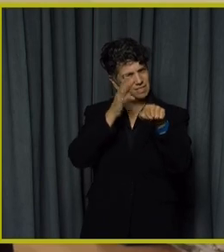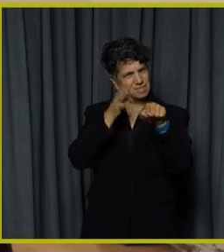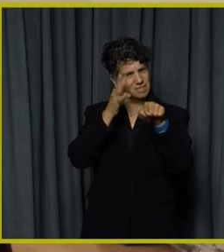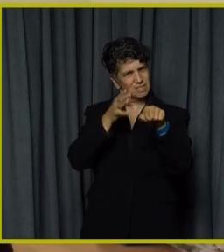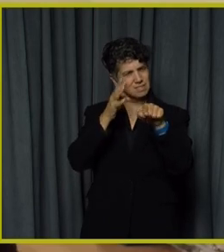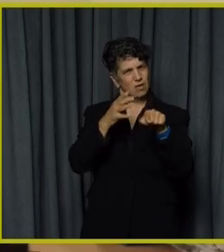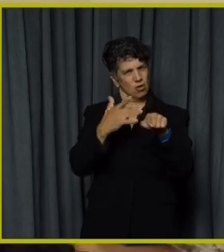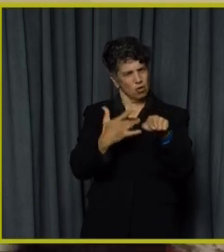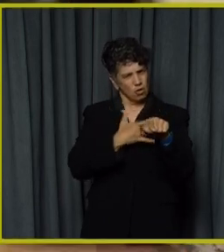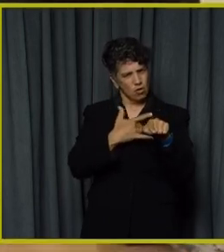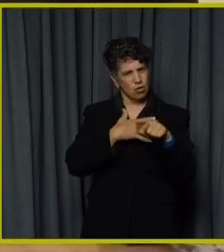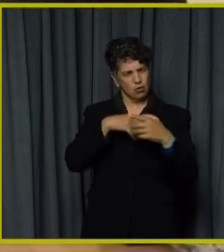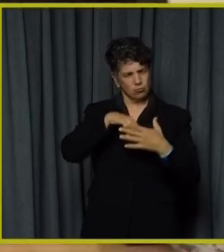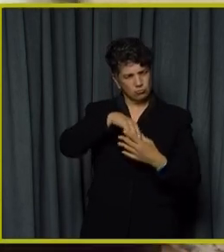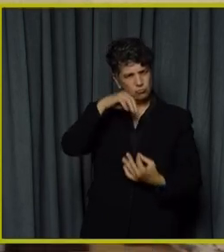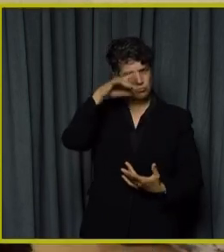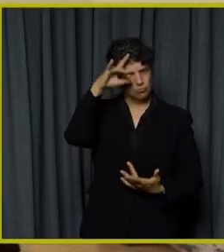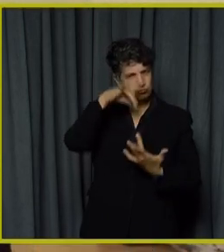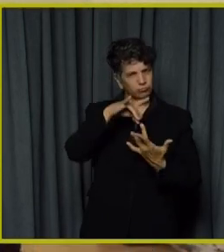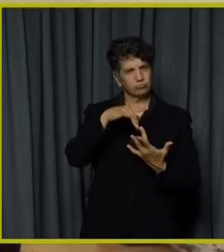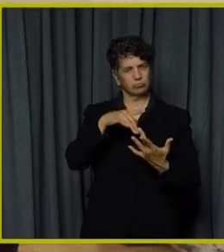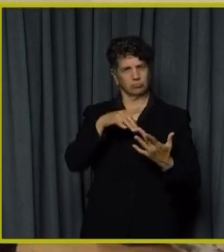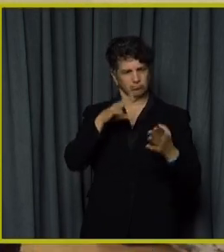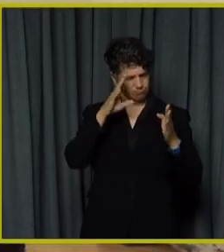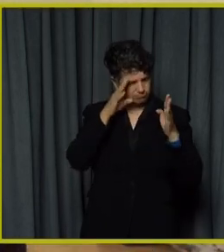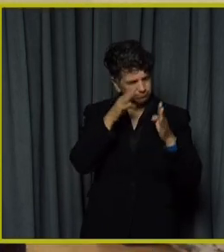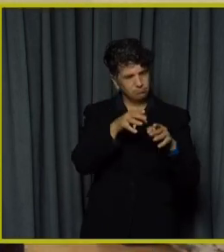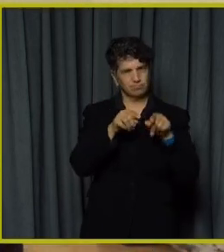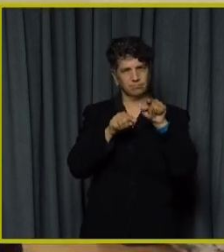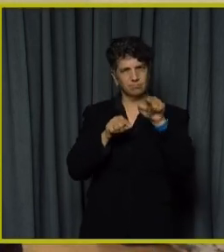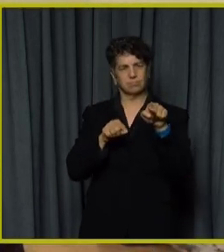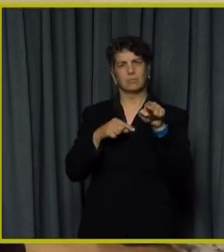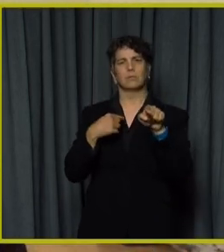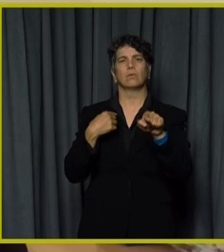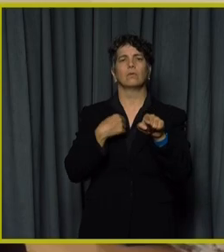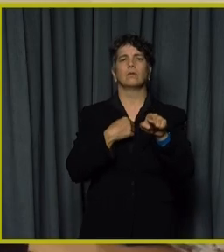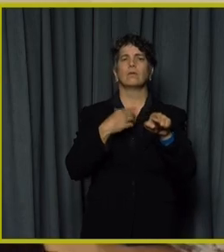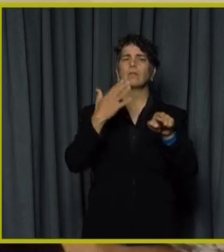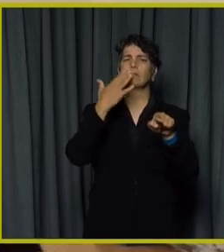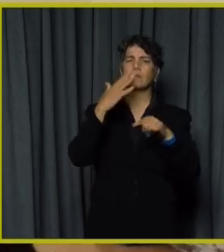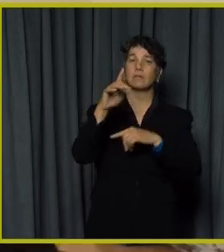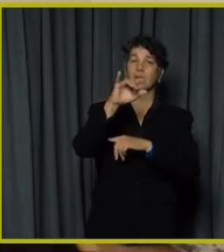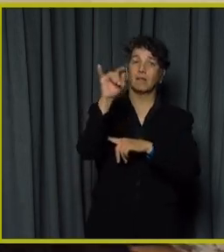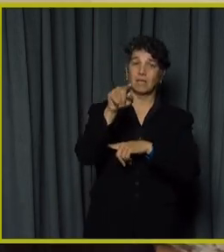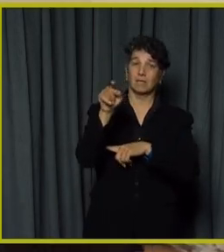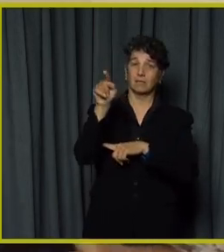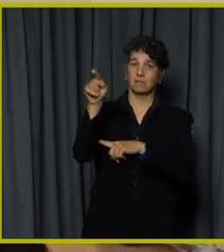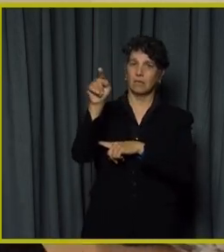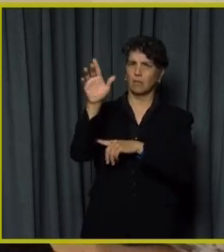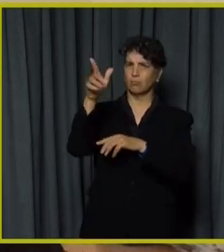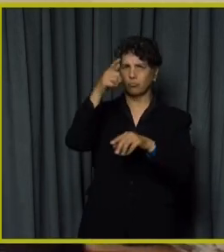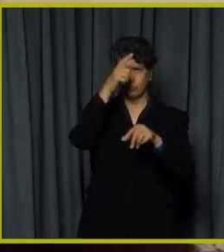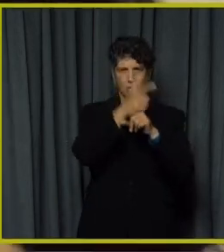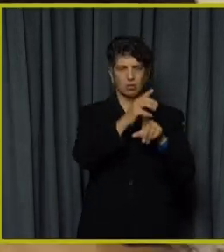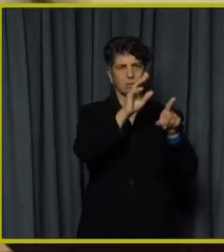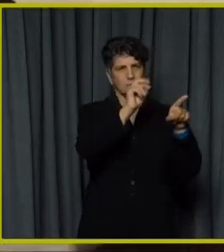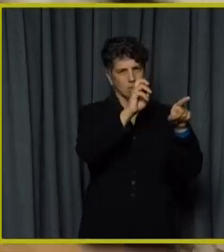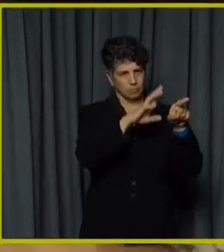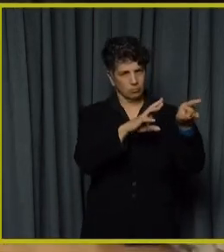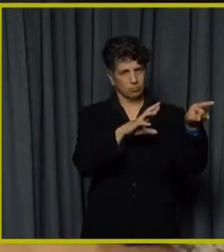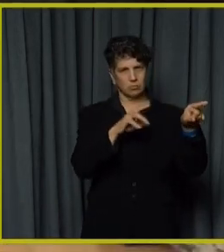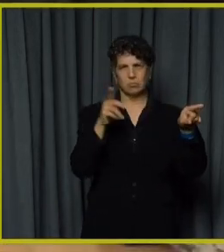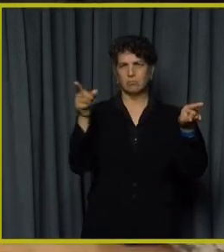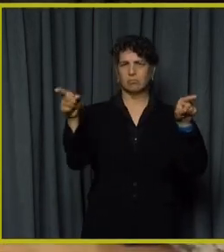and souls. I salute Sister Liz and Brother Barbara for what they are doing. I'm there in spirit.